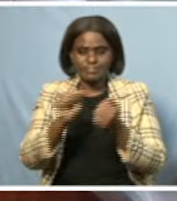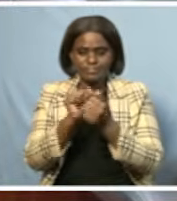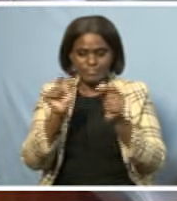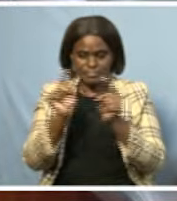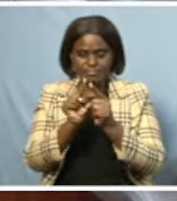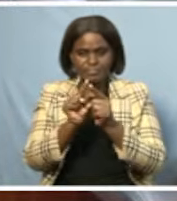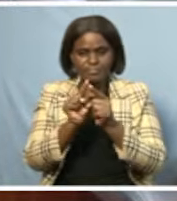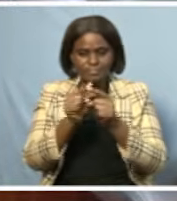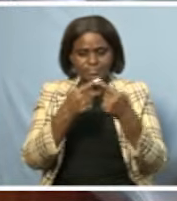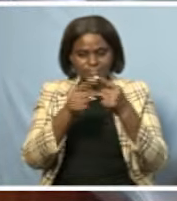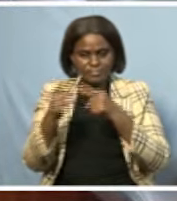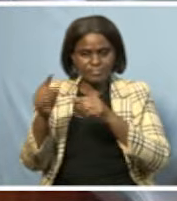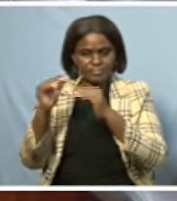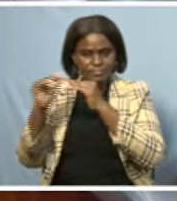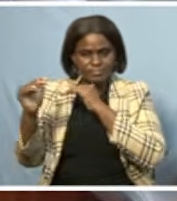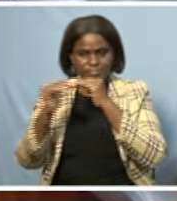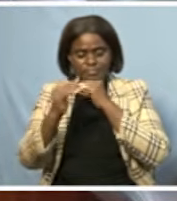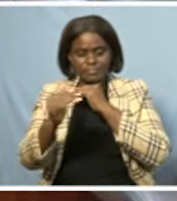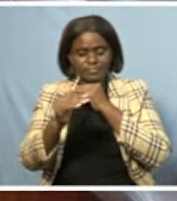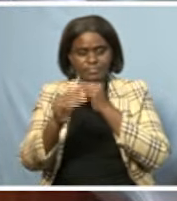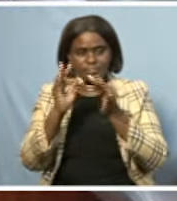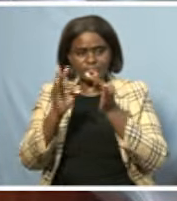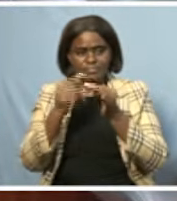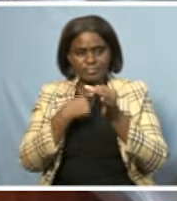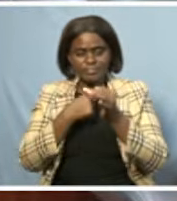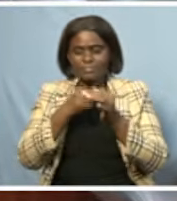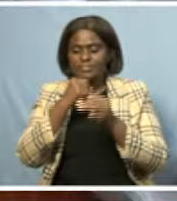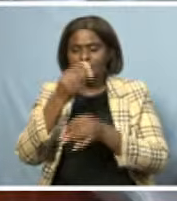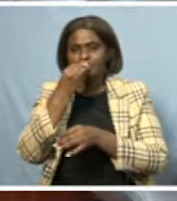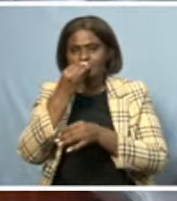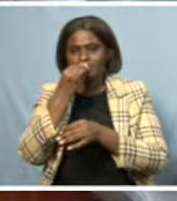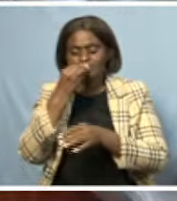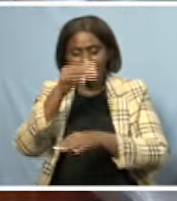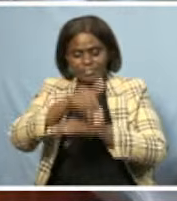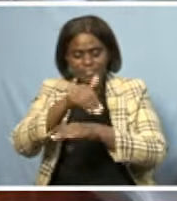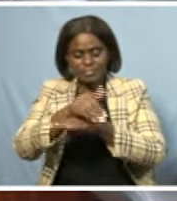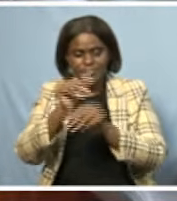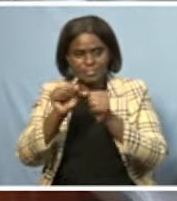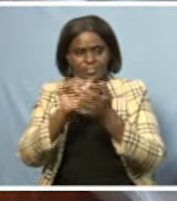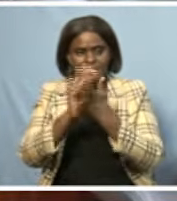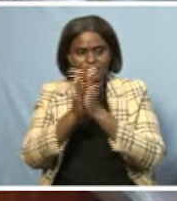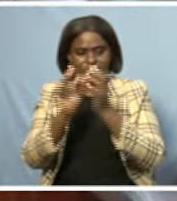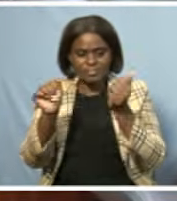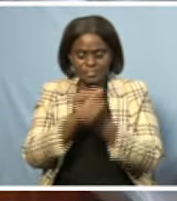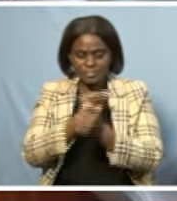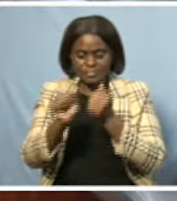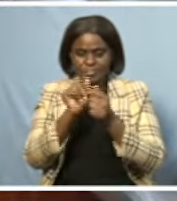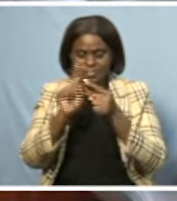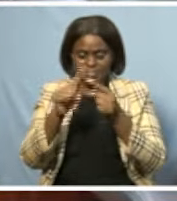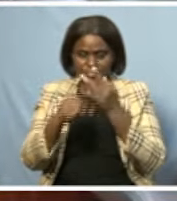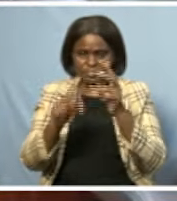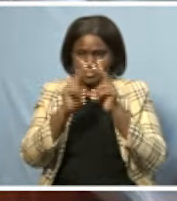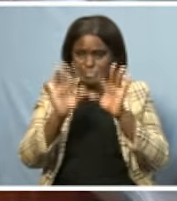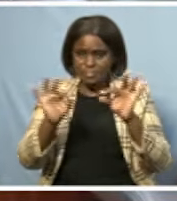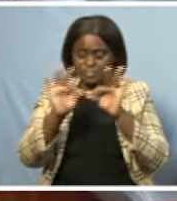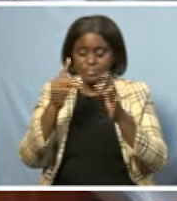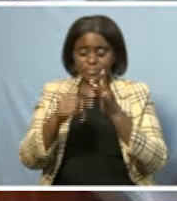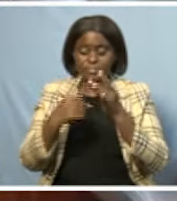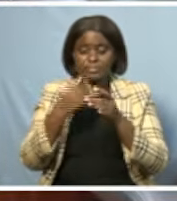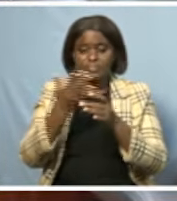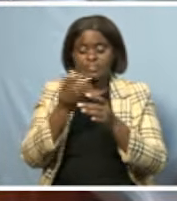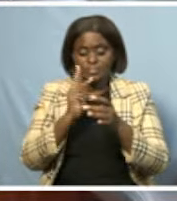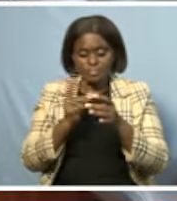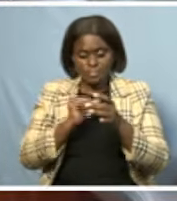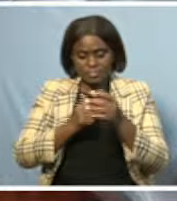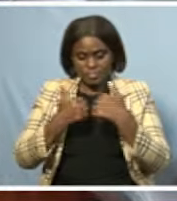at various levels. If I don't eat tonight, it might be a disaster. But what is important is that